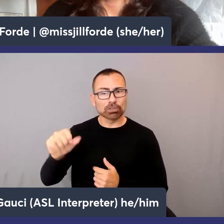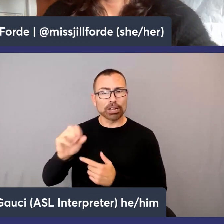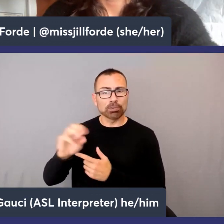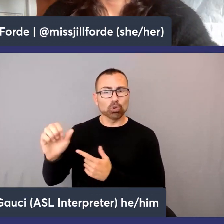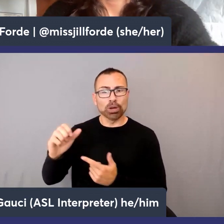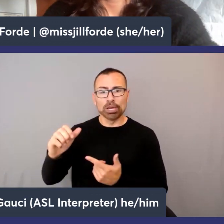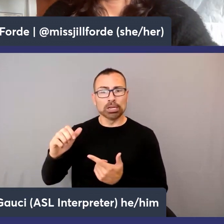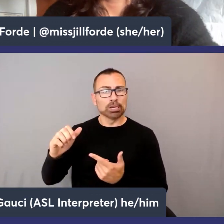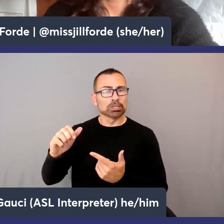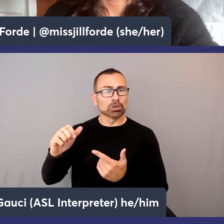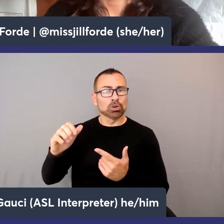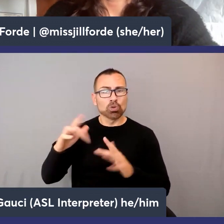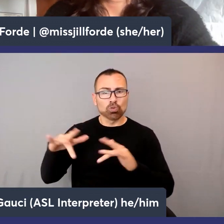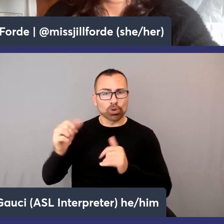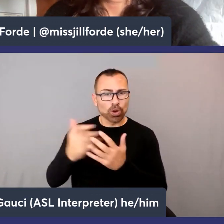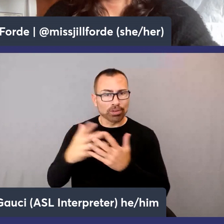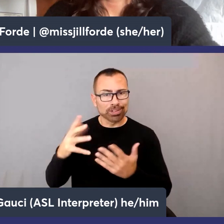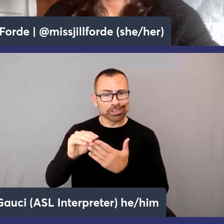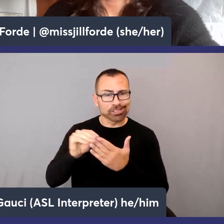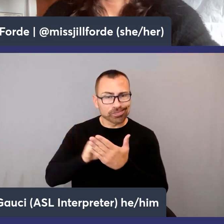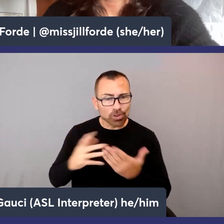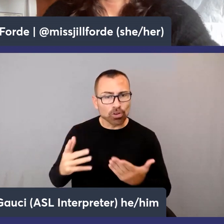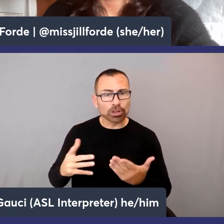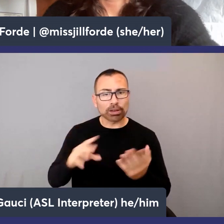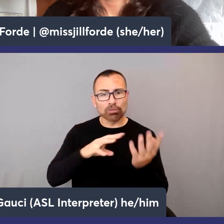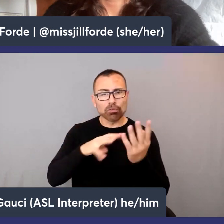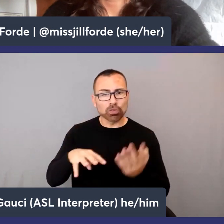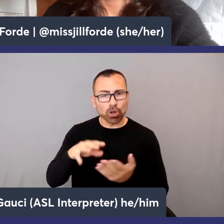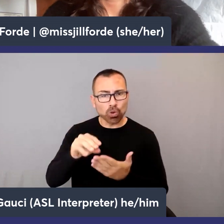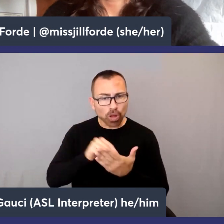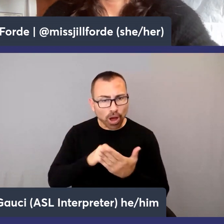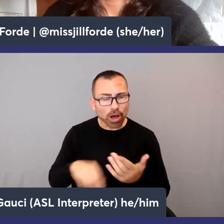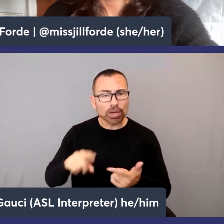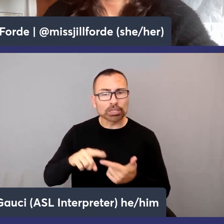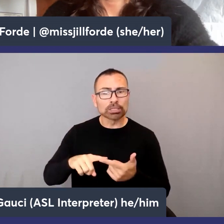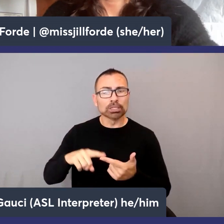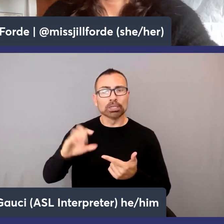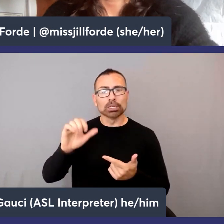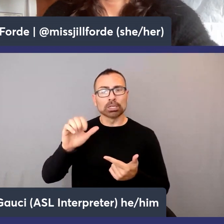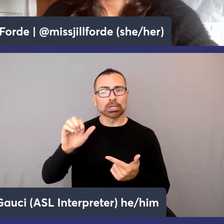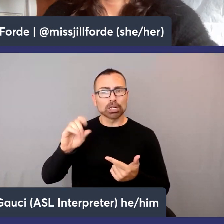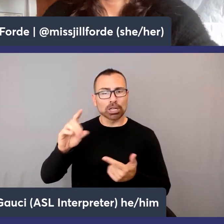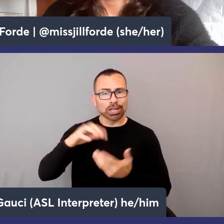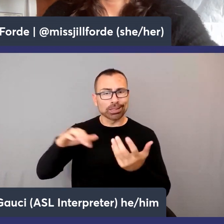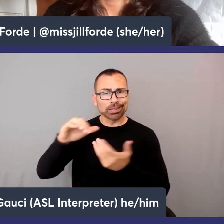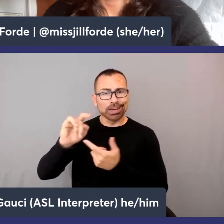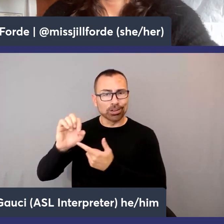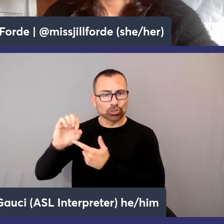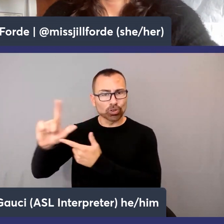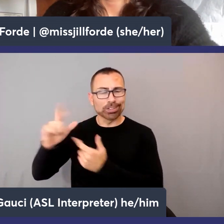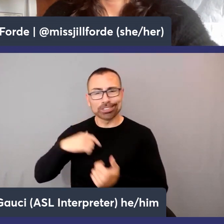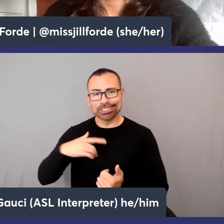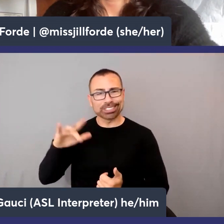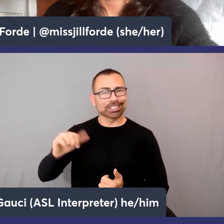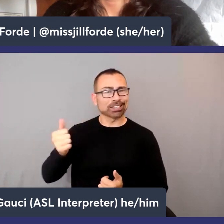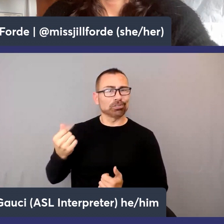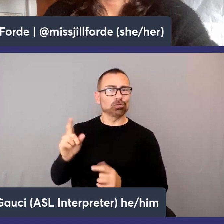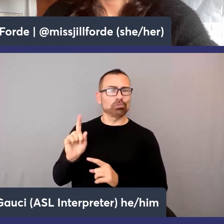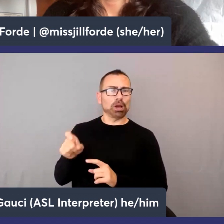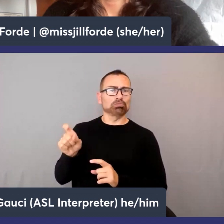in like flow logs and CloudTrail. So just at a click of a few buttons in the AWS